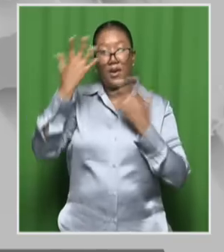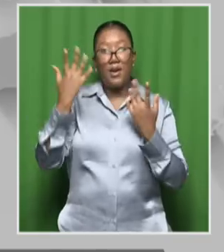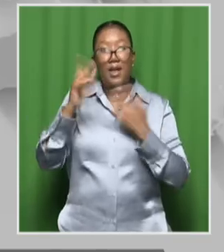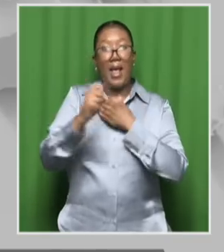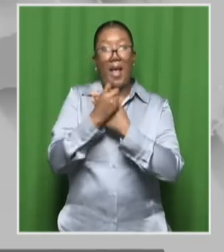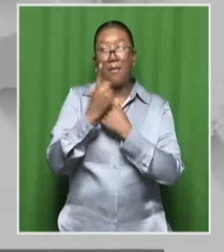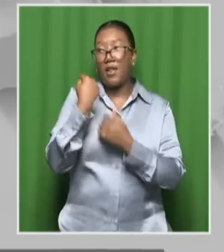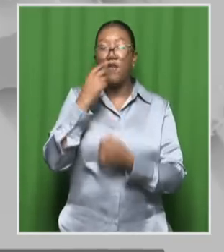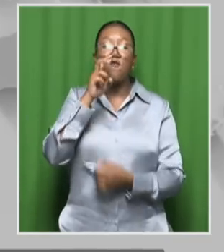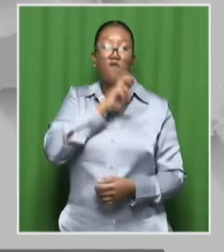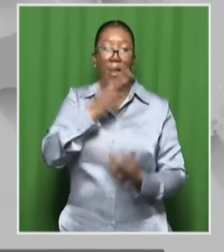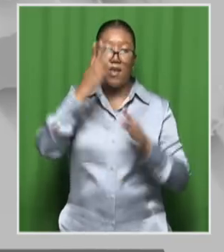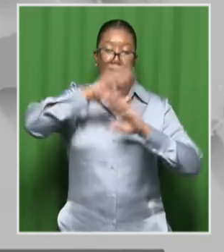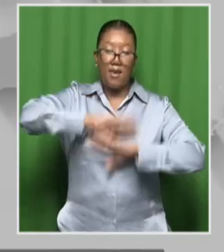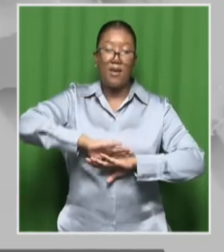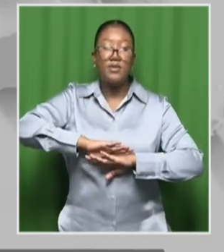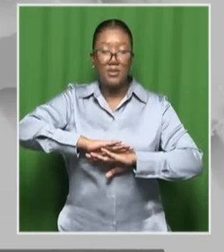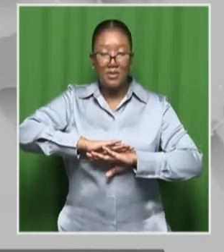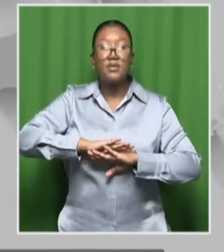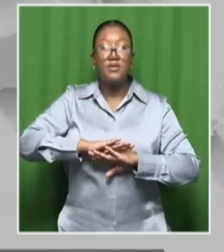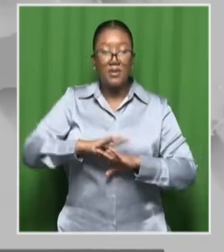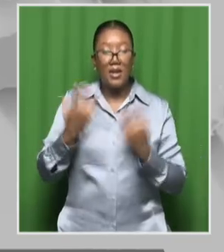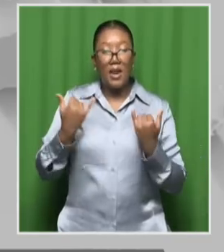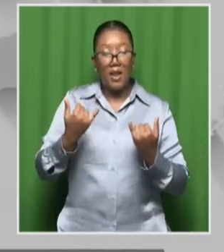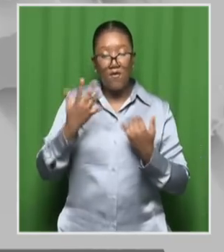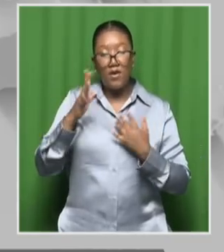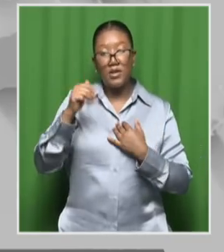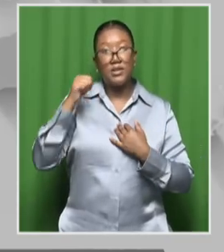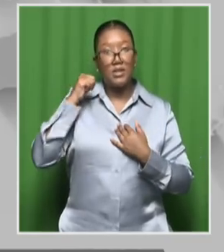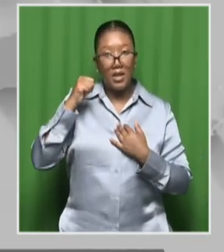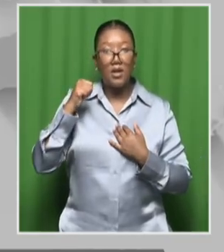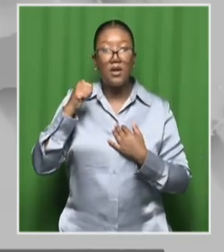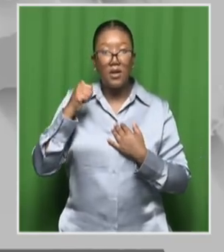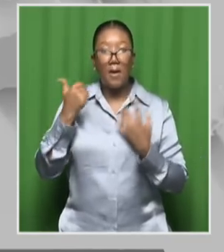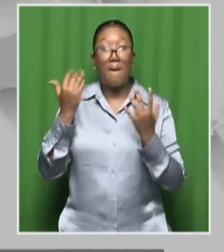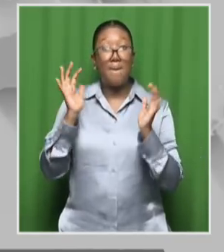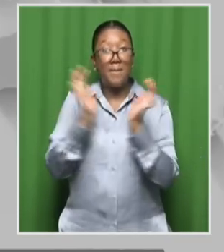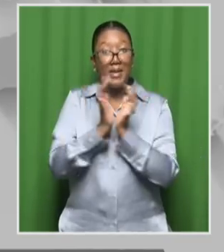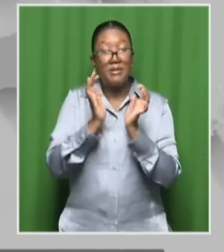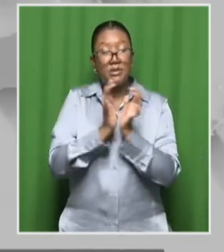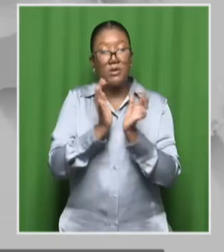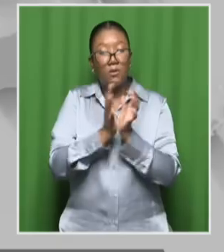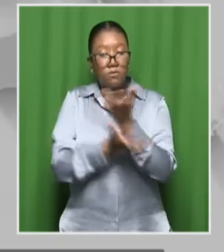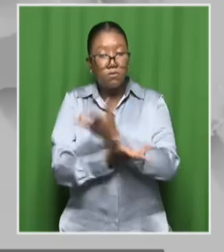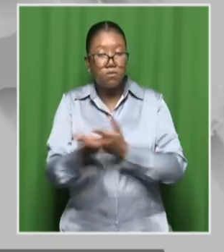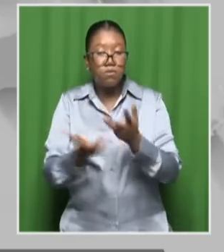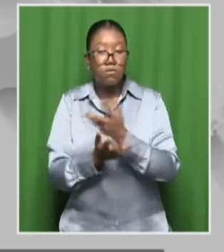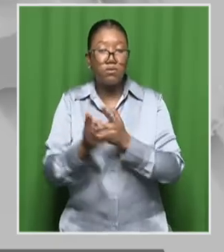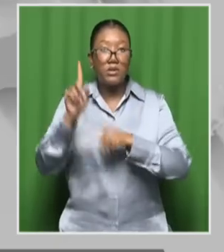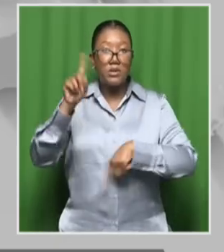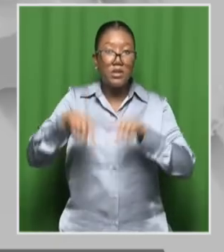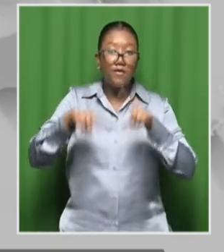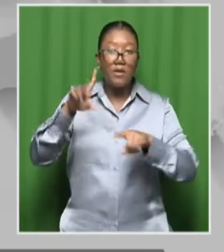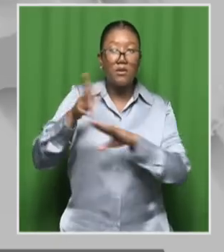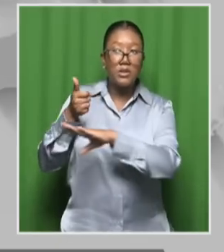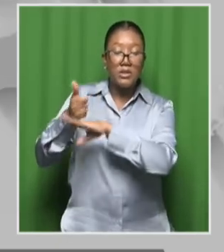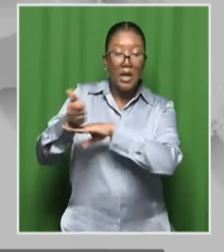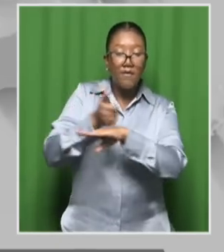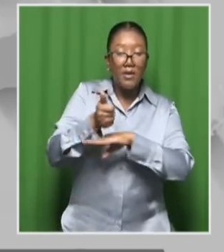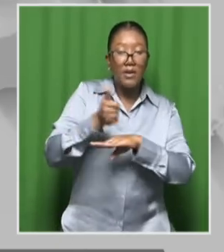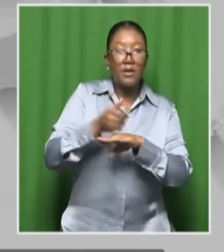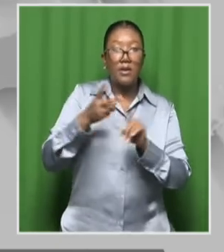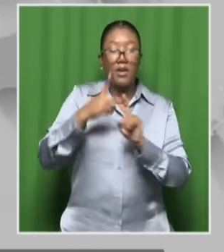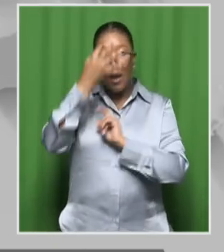happened on Friday night. And yesterday there were lots of meetings with different stakeholders in